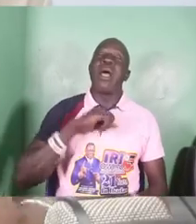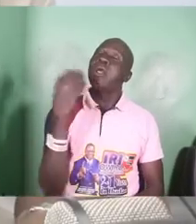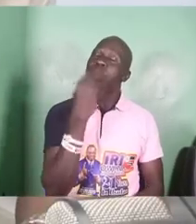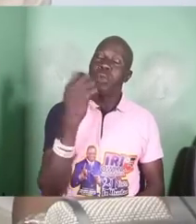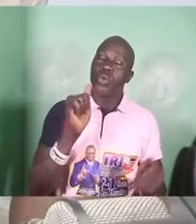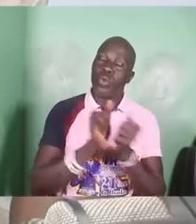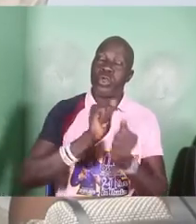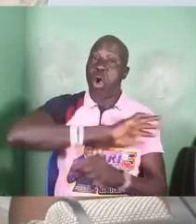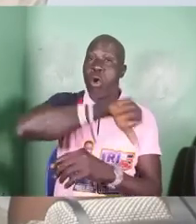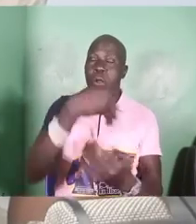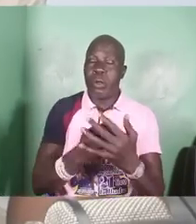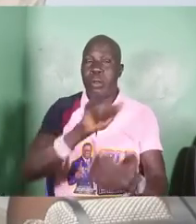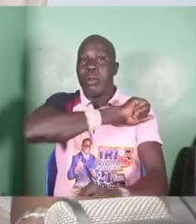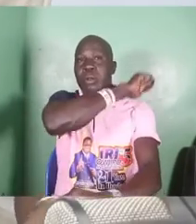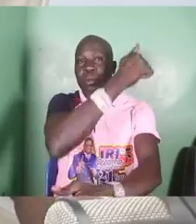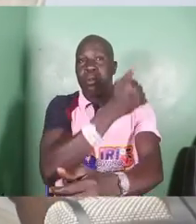I speak with all authority.